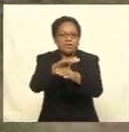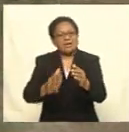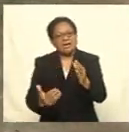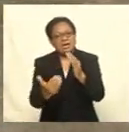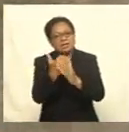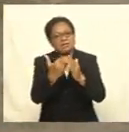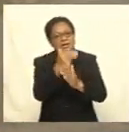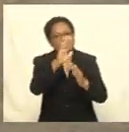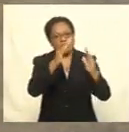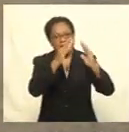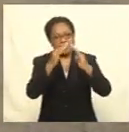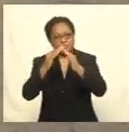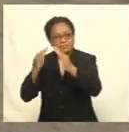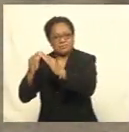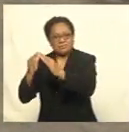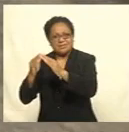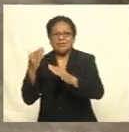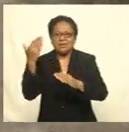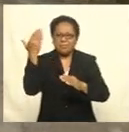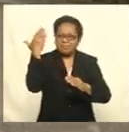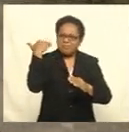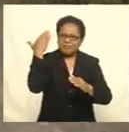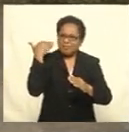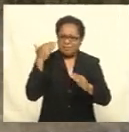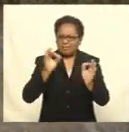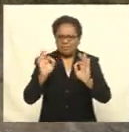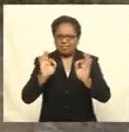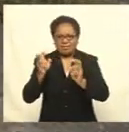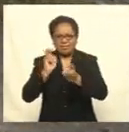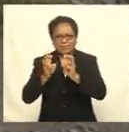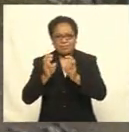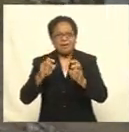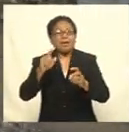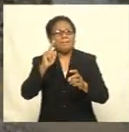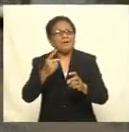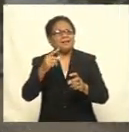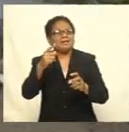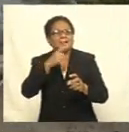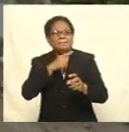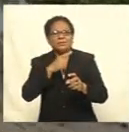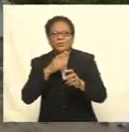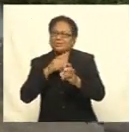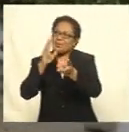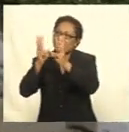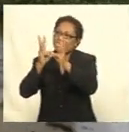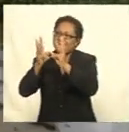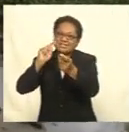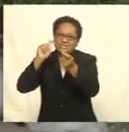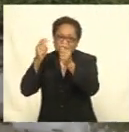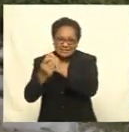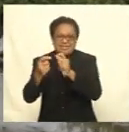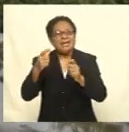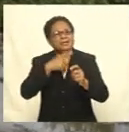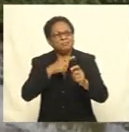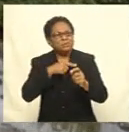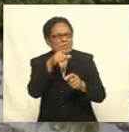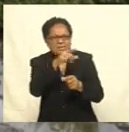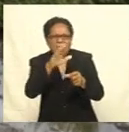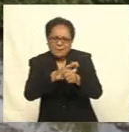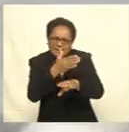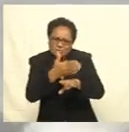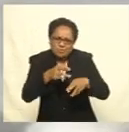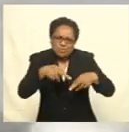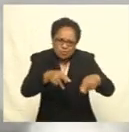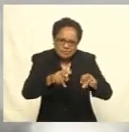to residents, there were no issues of flooding previously, but due to change in weather patterns and development work, coastal inundation